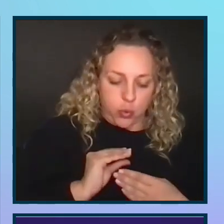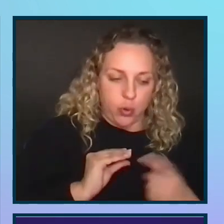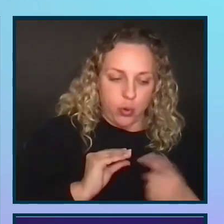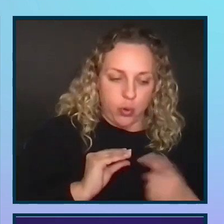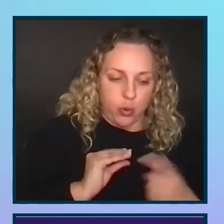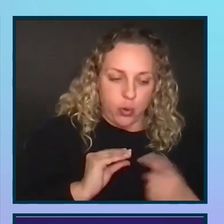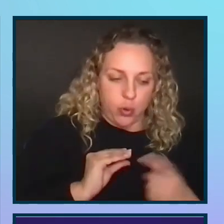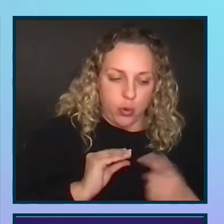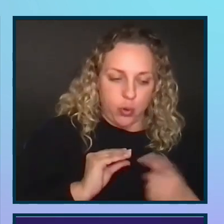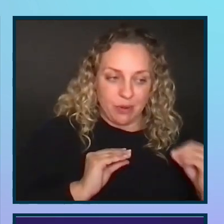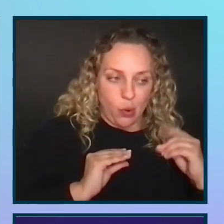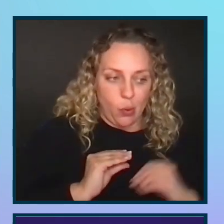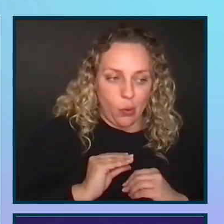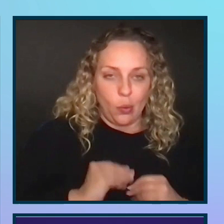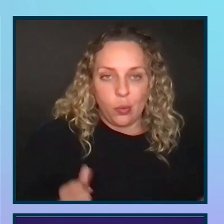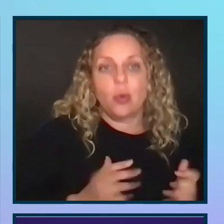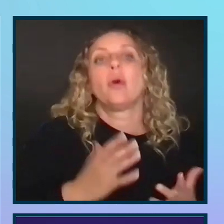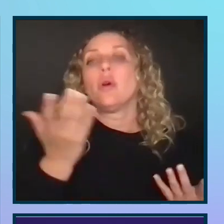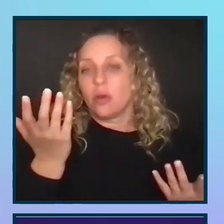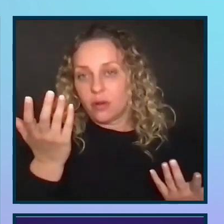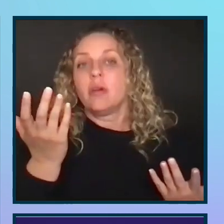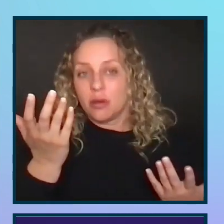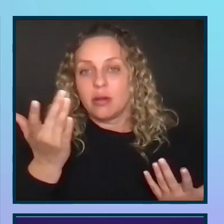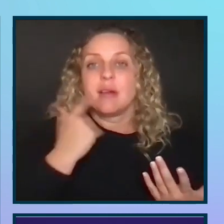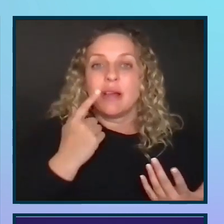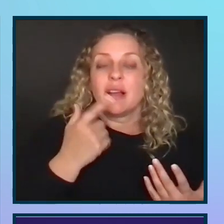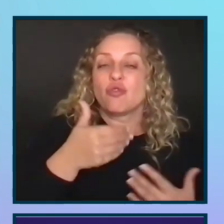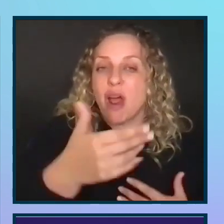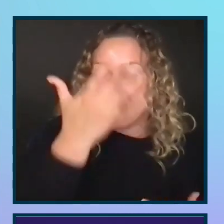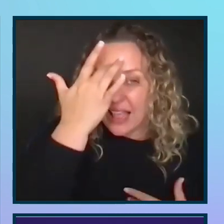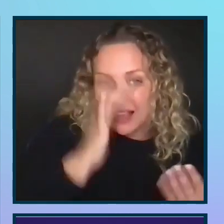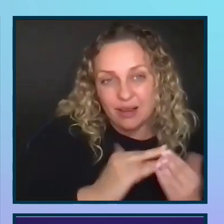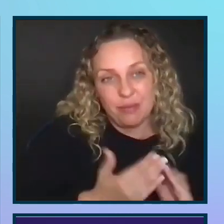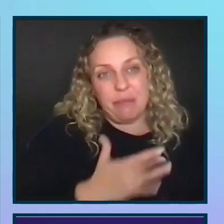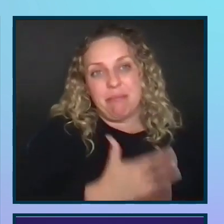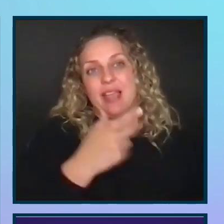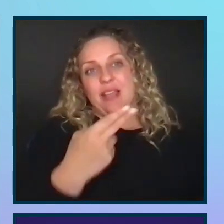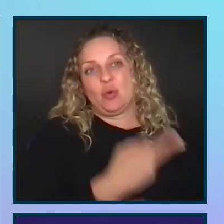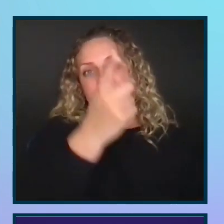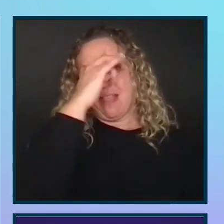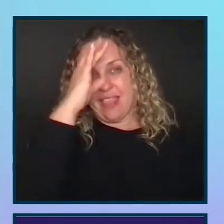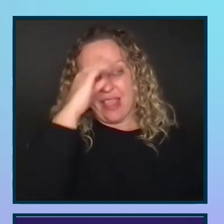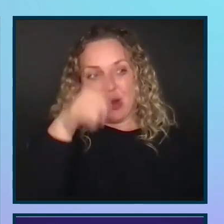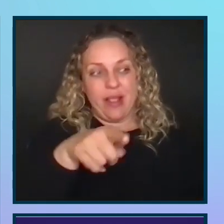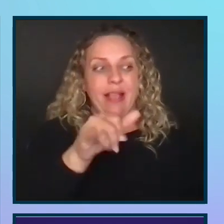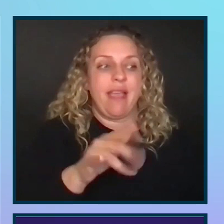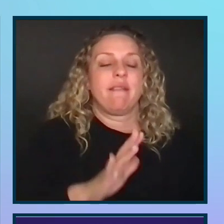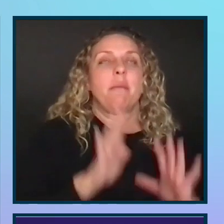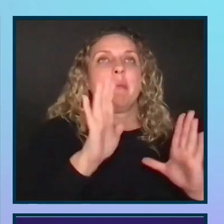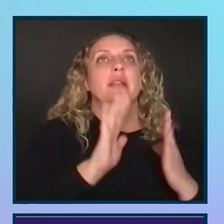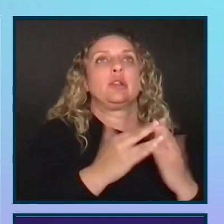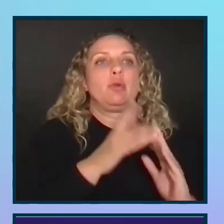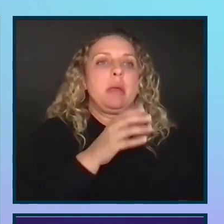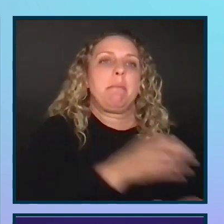is something used by especially the chronically ill community. They're an amazing community that has been very empowered